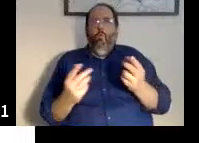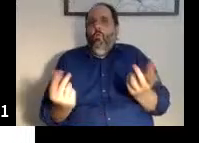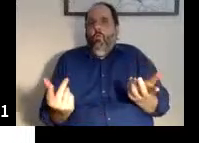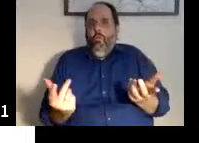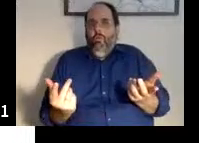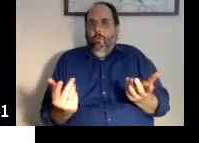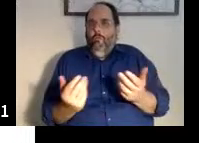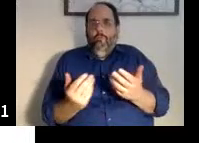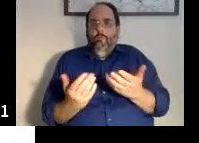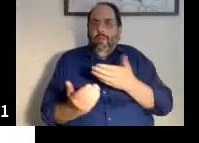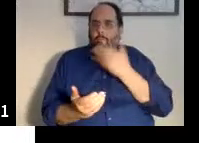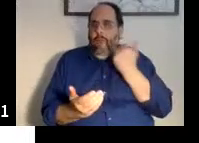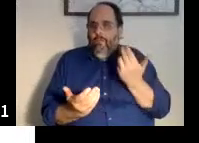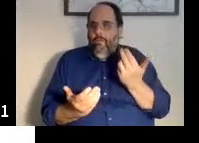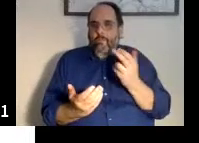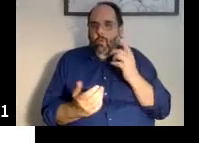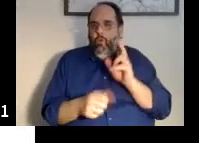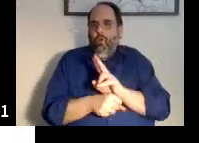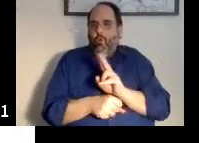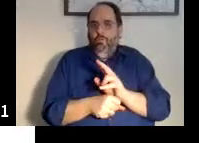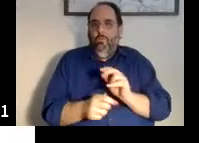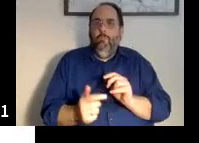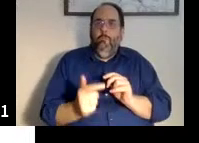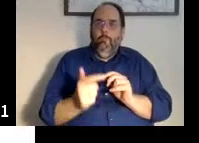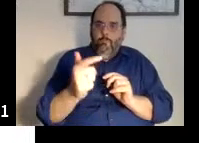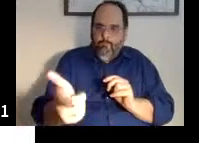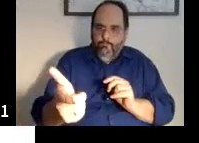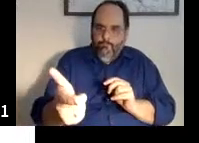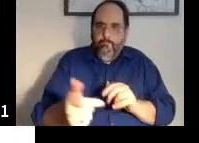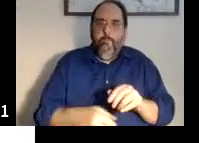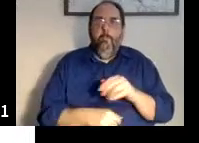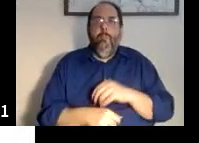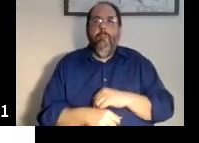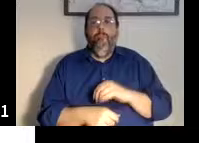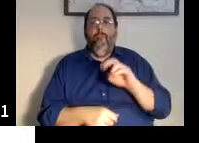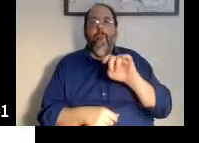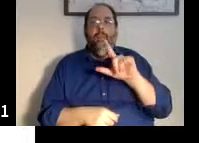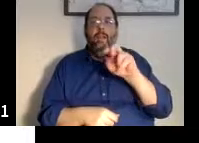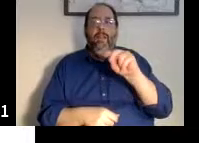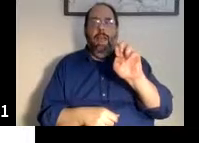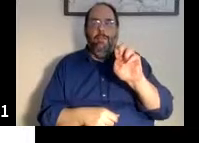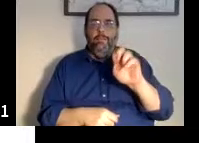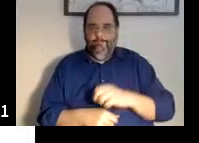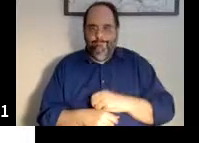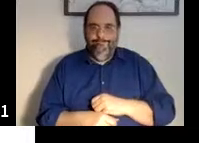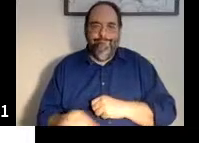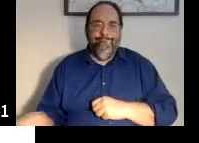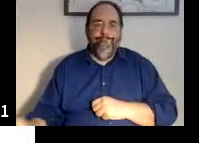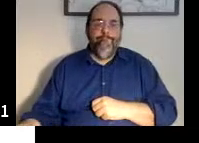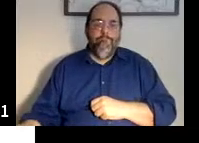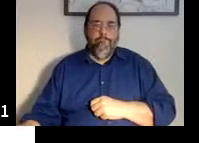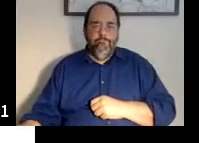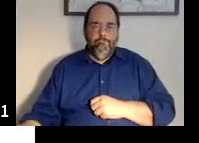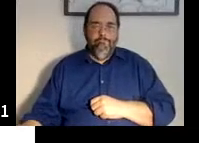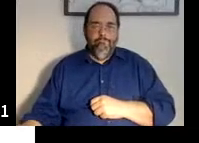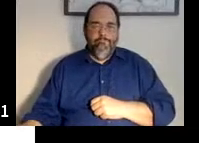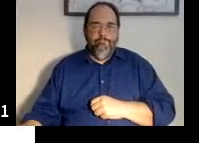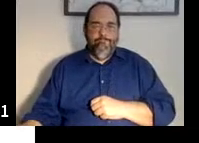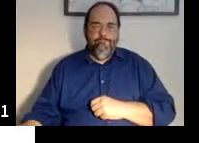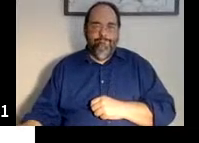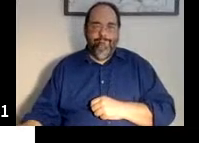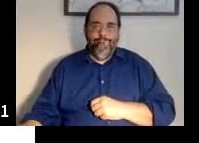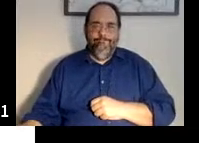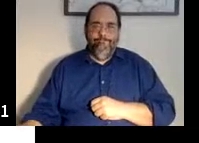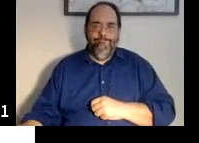and where it need to be to use it. And then up the transfer steps, what level? It doesn't require the handrails to be down at a lower level,